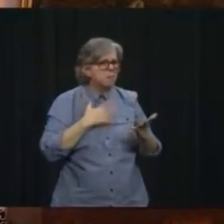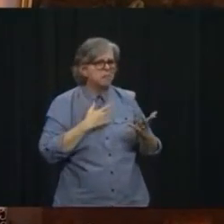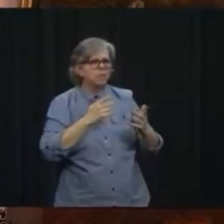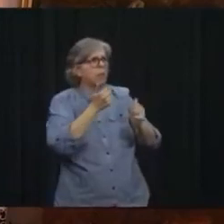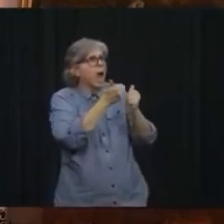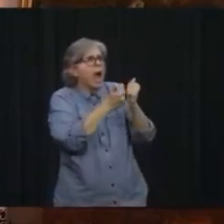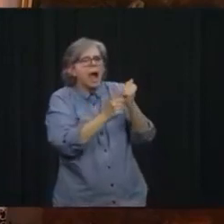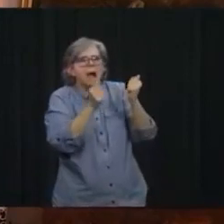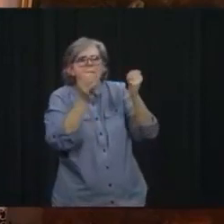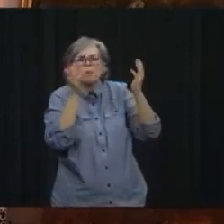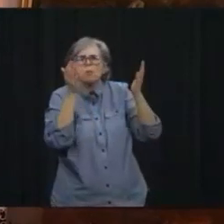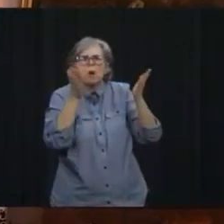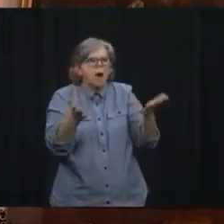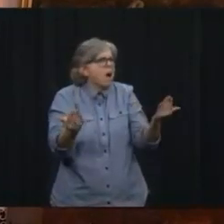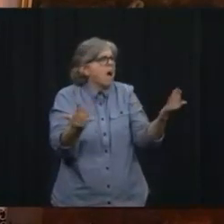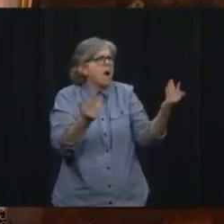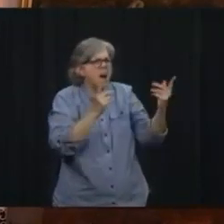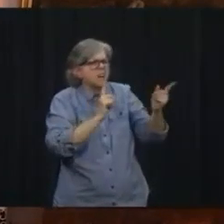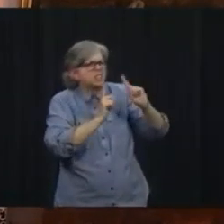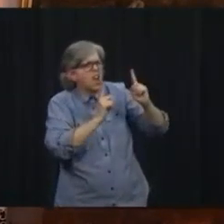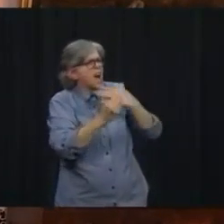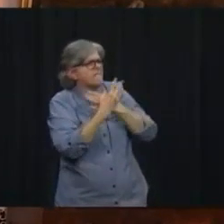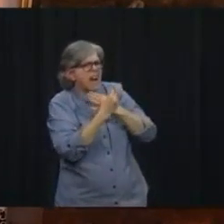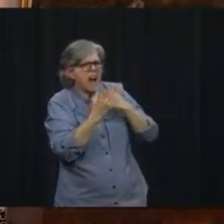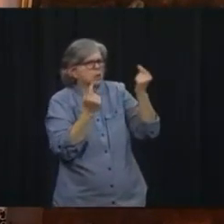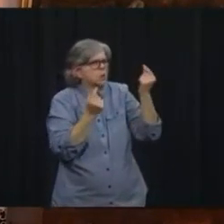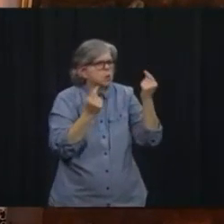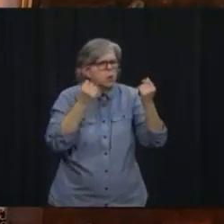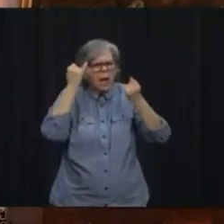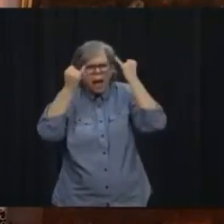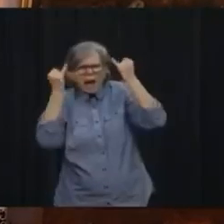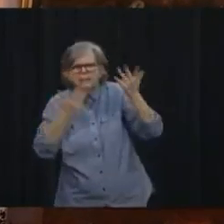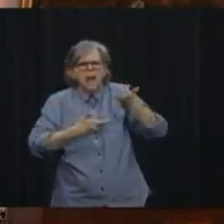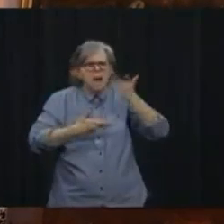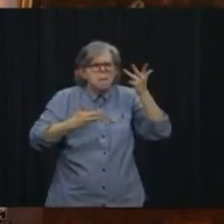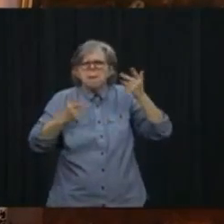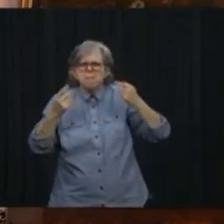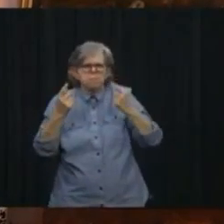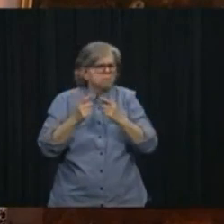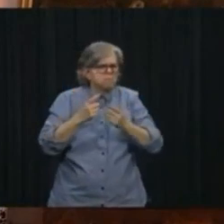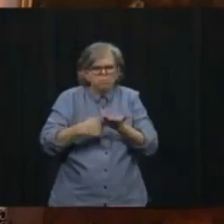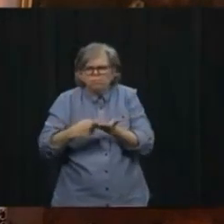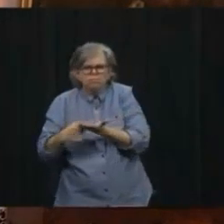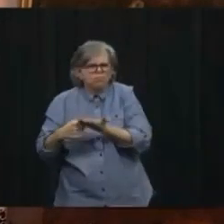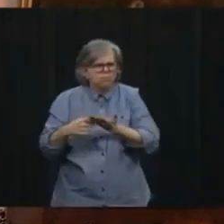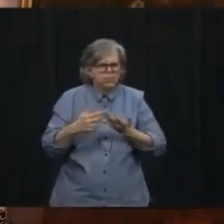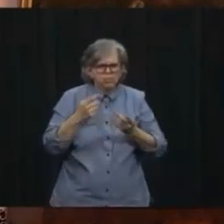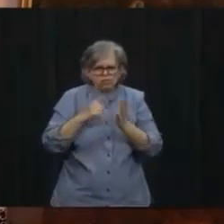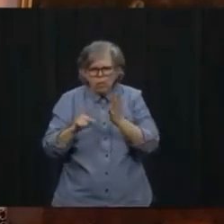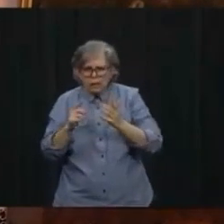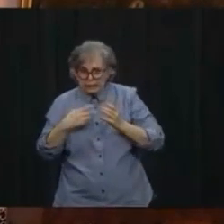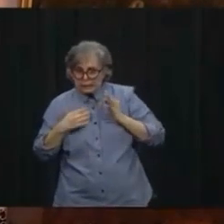to 60 calendar days. And so those are just some of the issues that we've been able